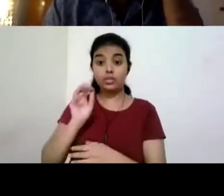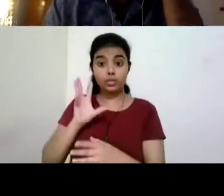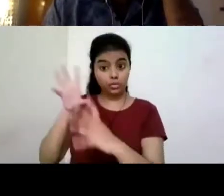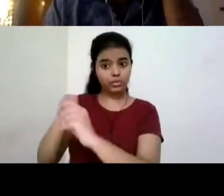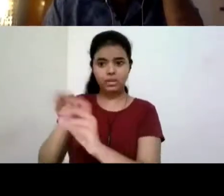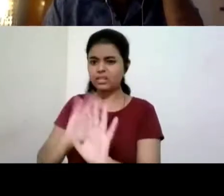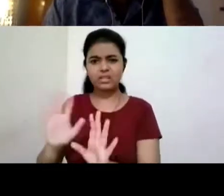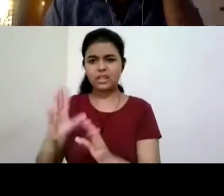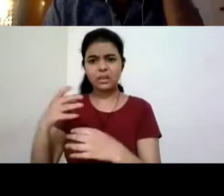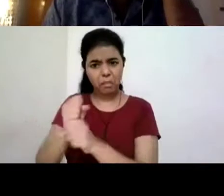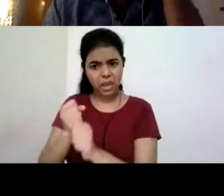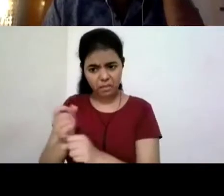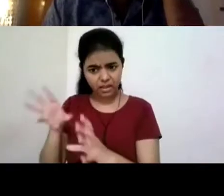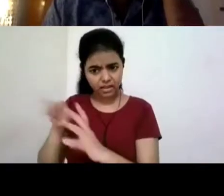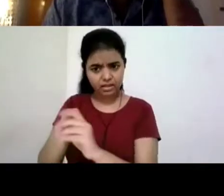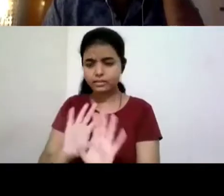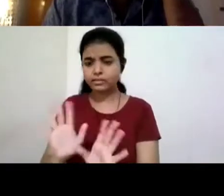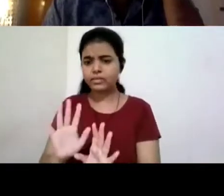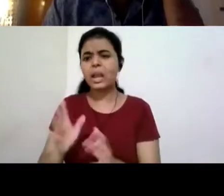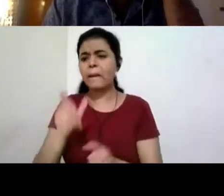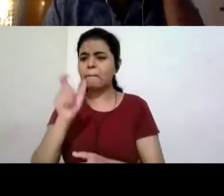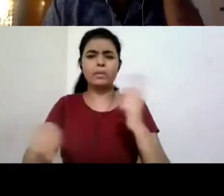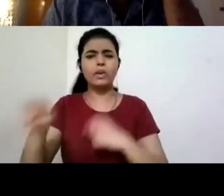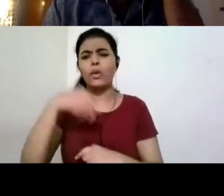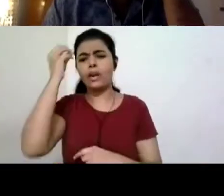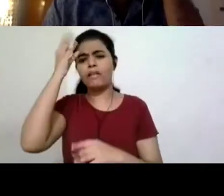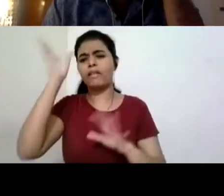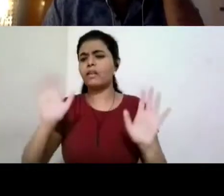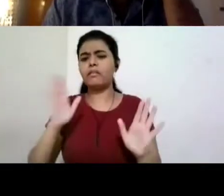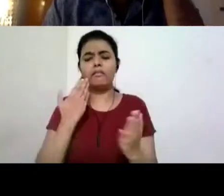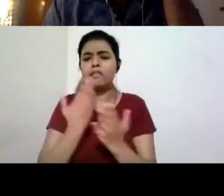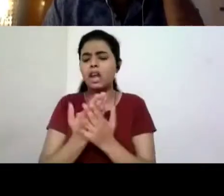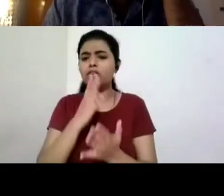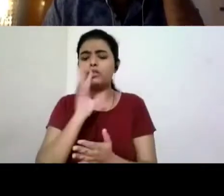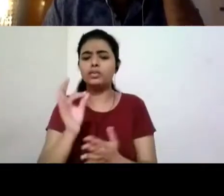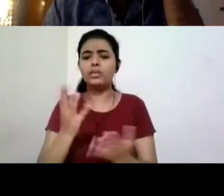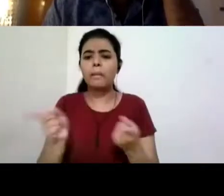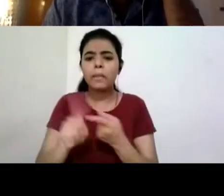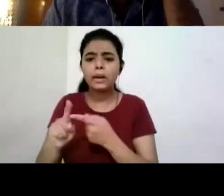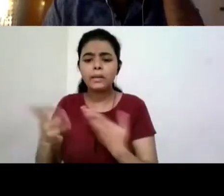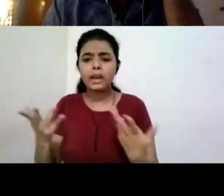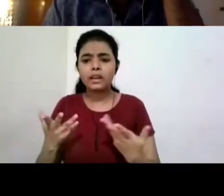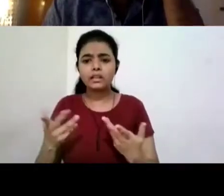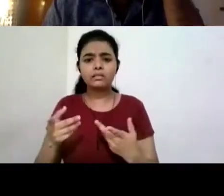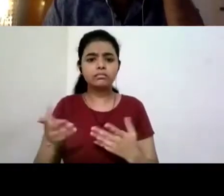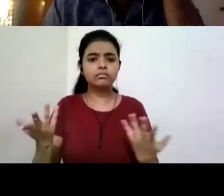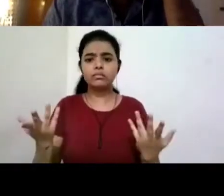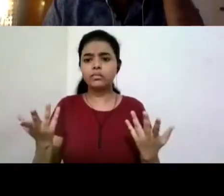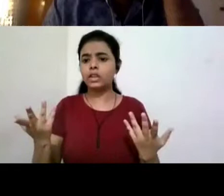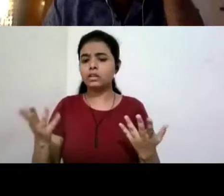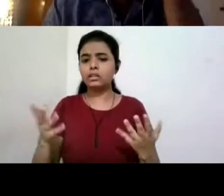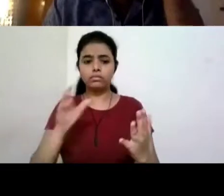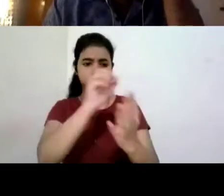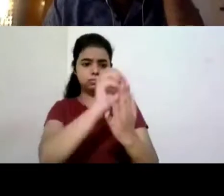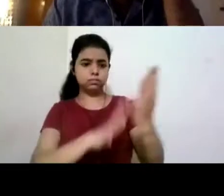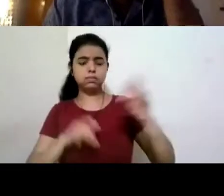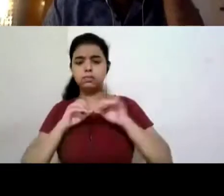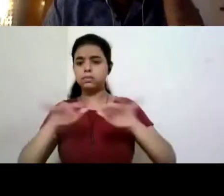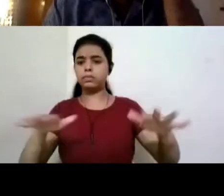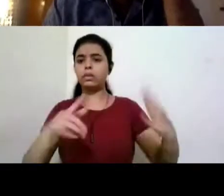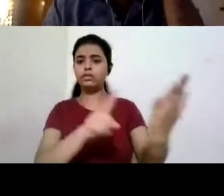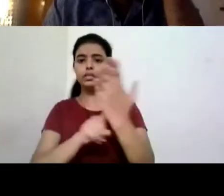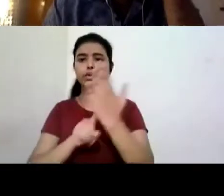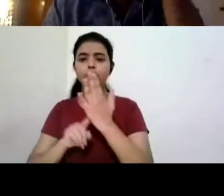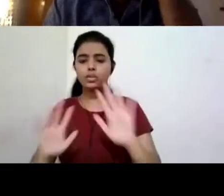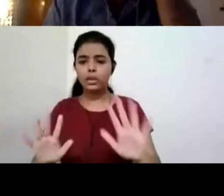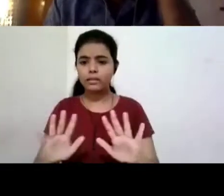really participants in its making. We all are aware of the fact, as you know, all of the time you'd have a draft being circulated, a policy